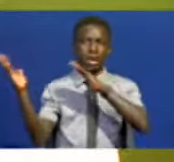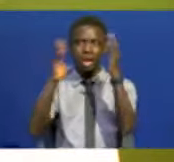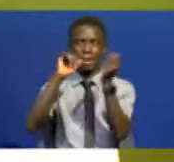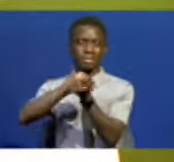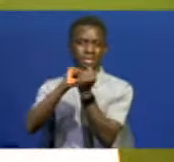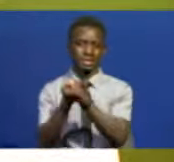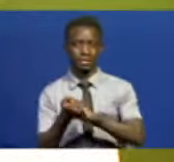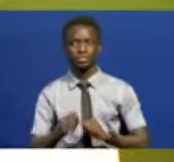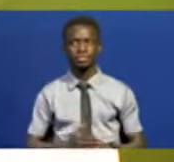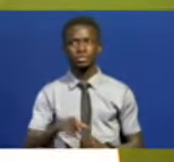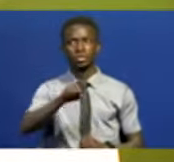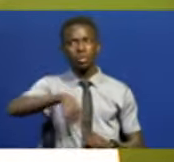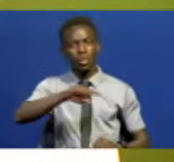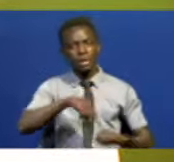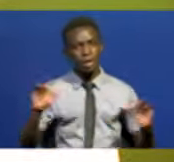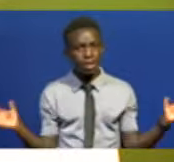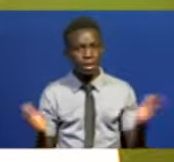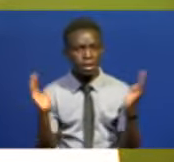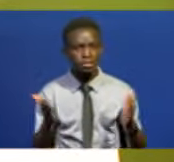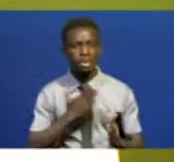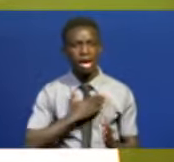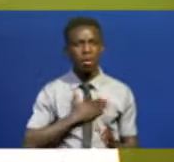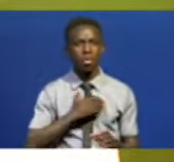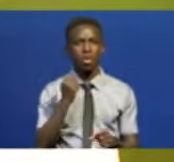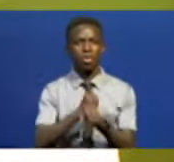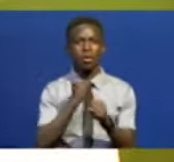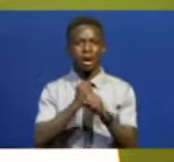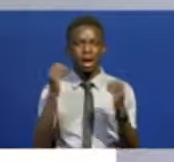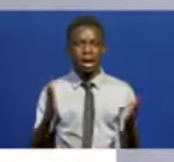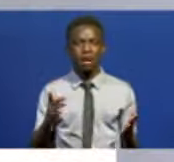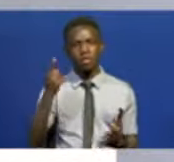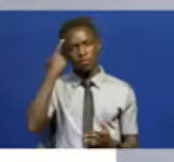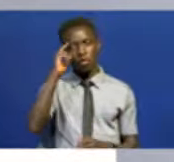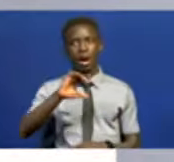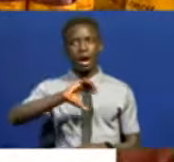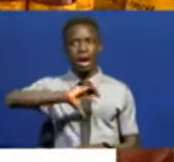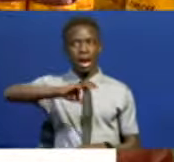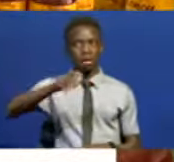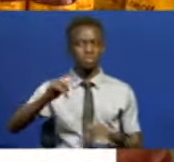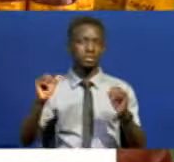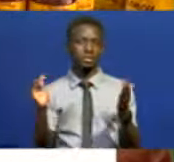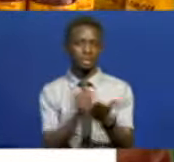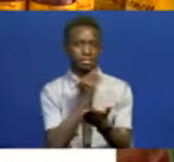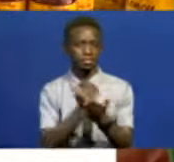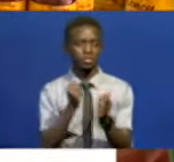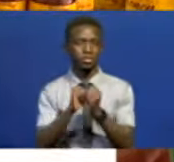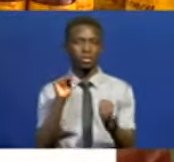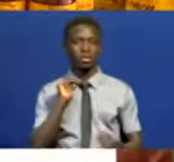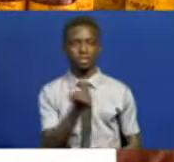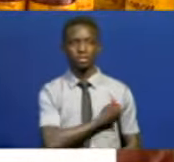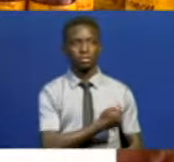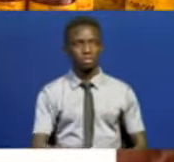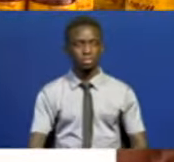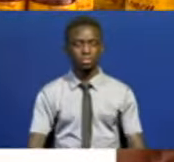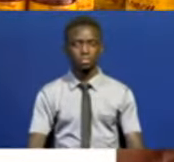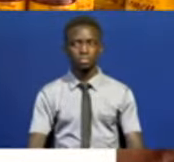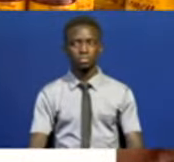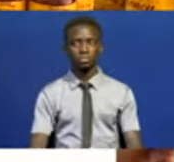to encourage our employees of the county to save with us. Irene Mchuma Udim, is it Friday?